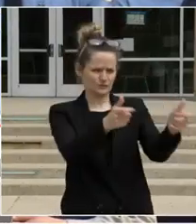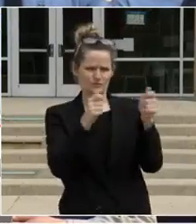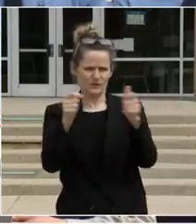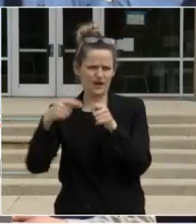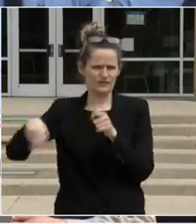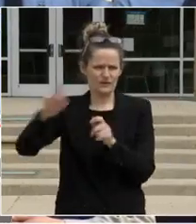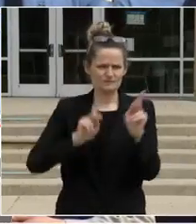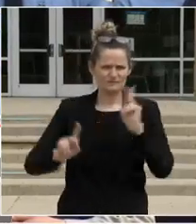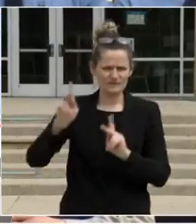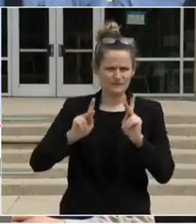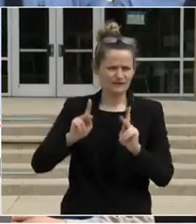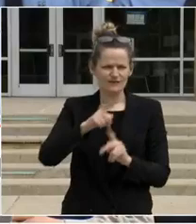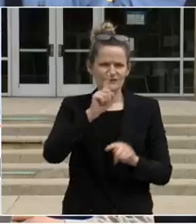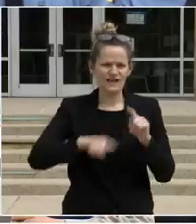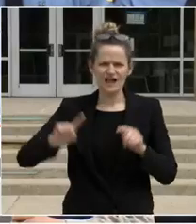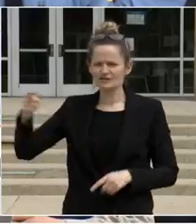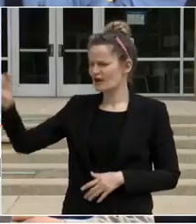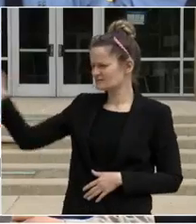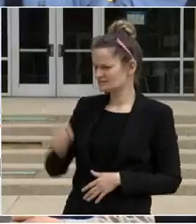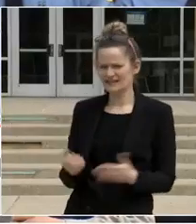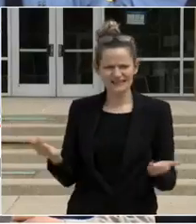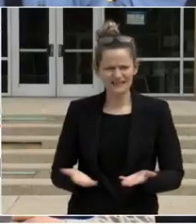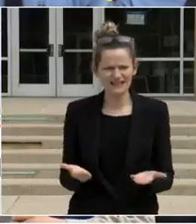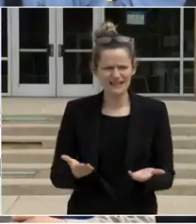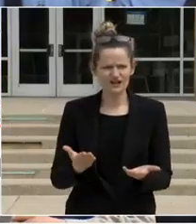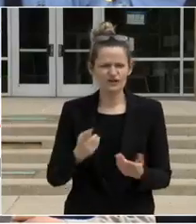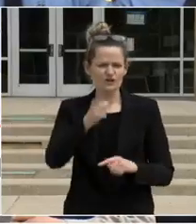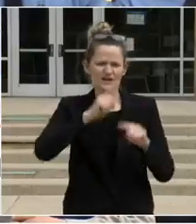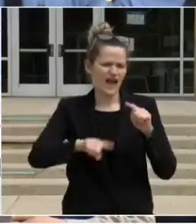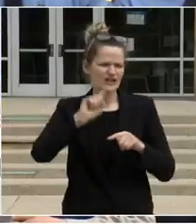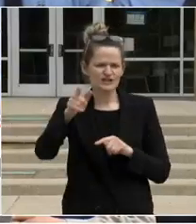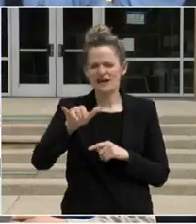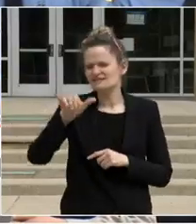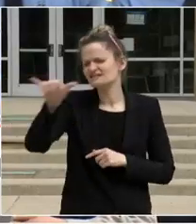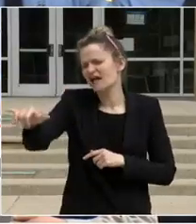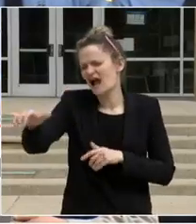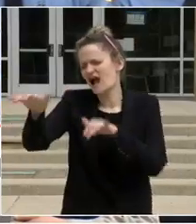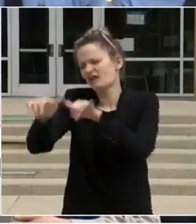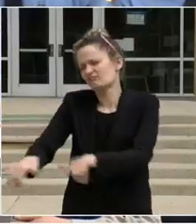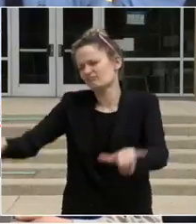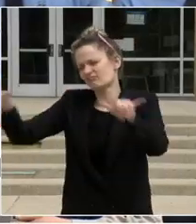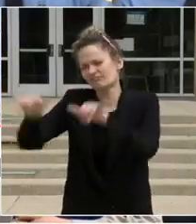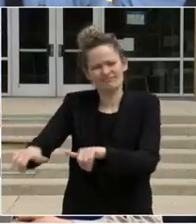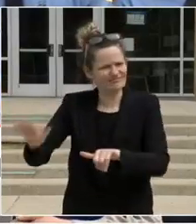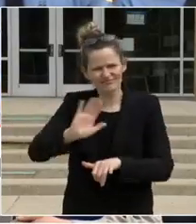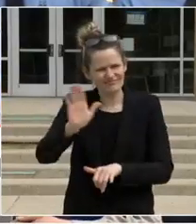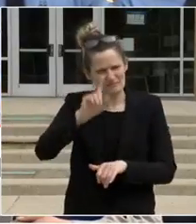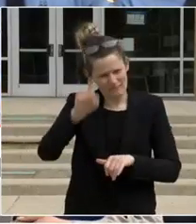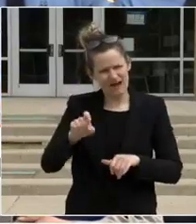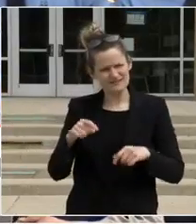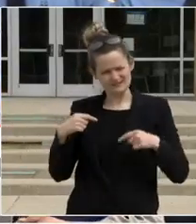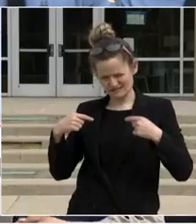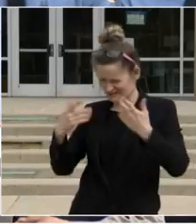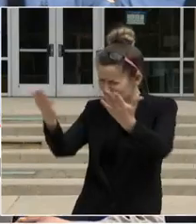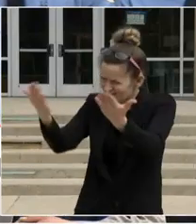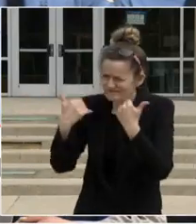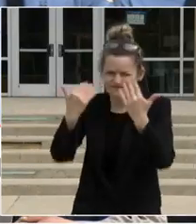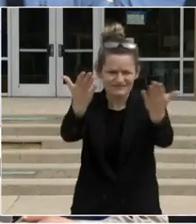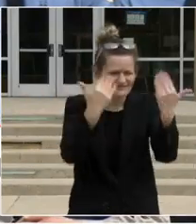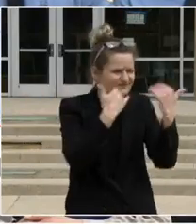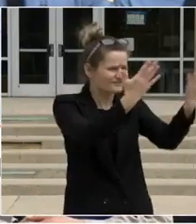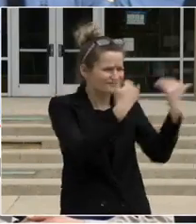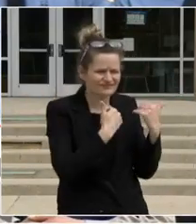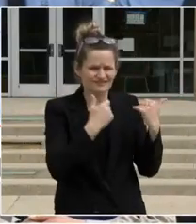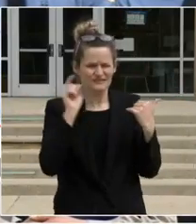but once we get them here, we want to keep them. That's very, very, very important to us as we make our way towards our path of